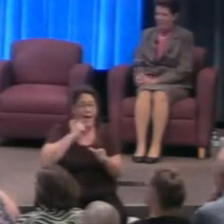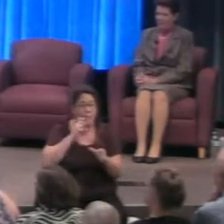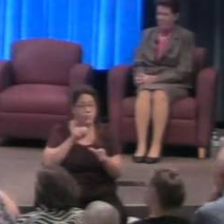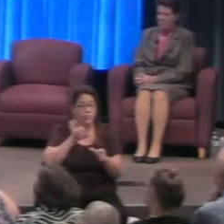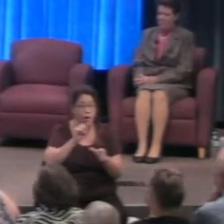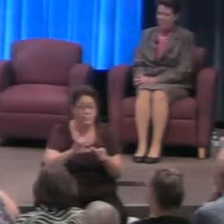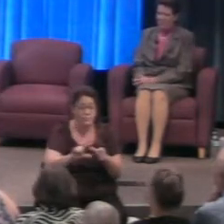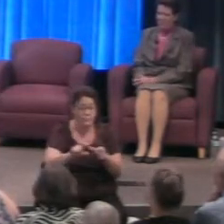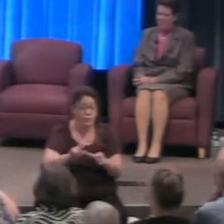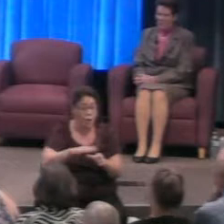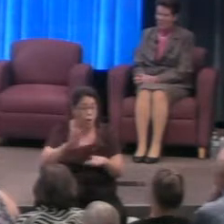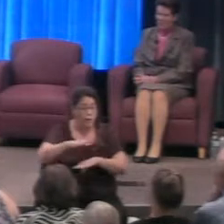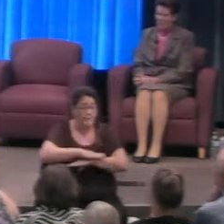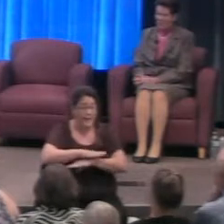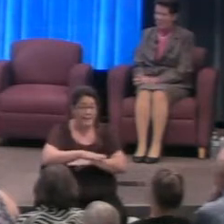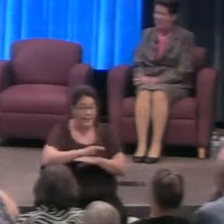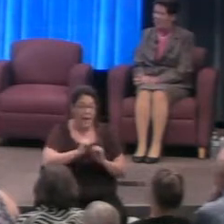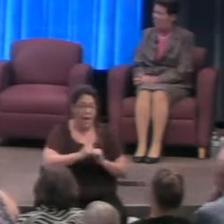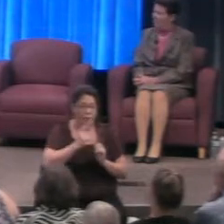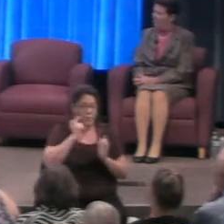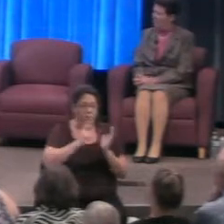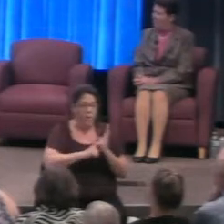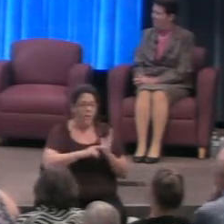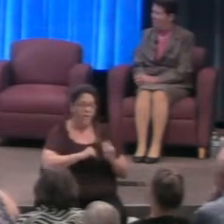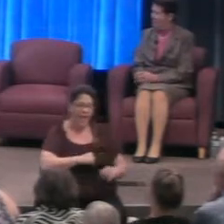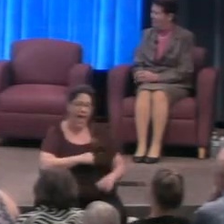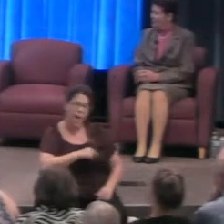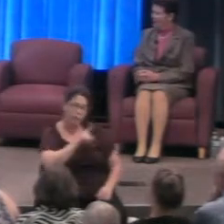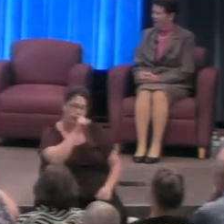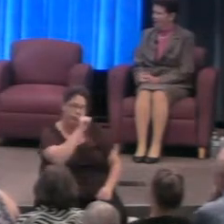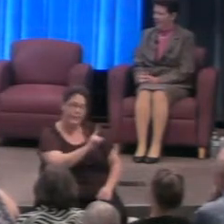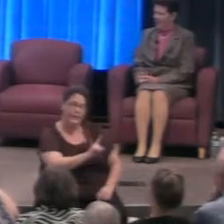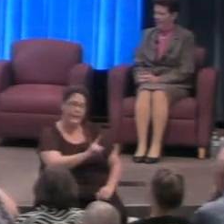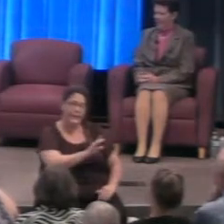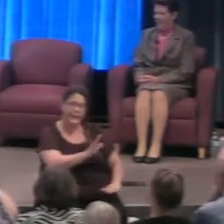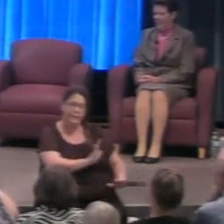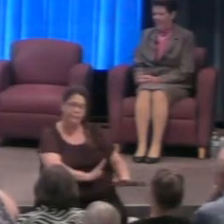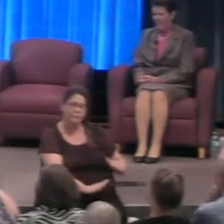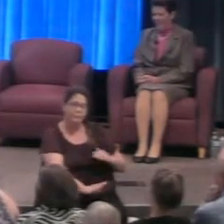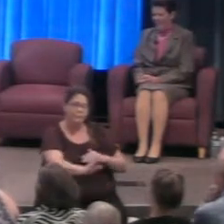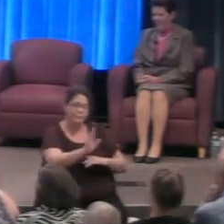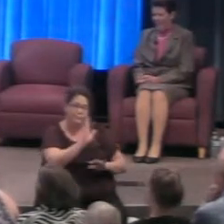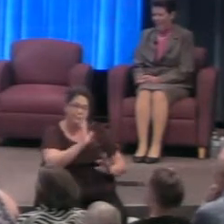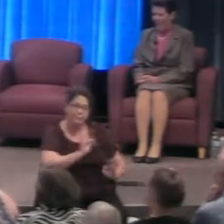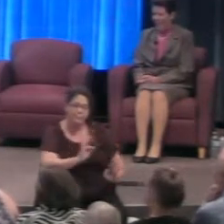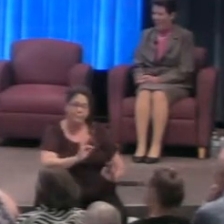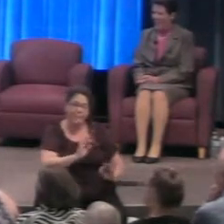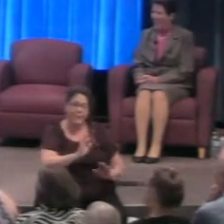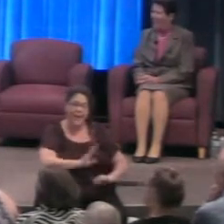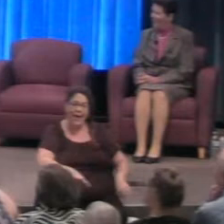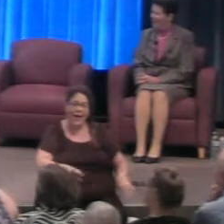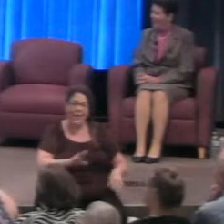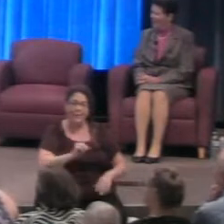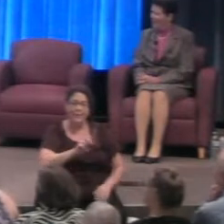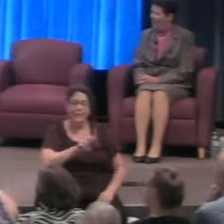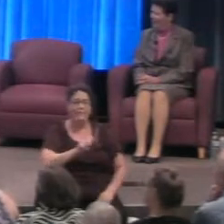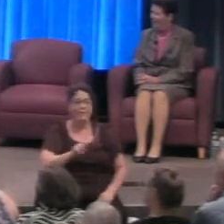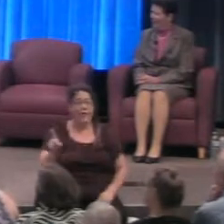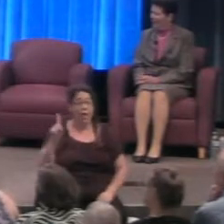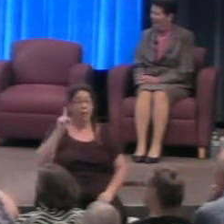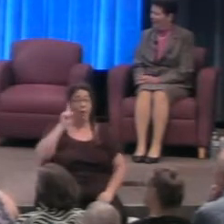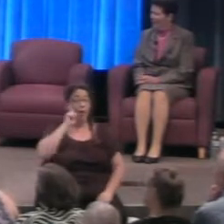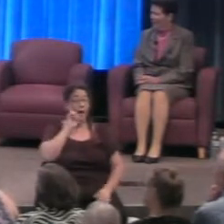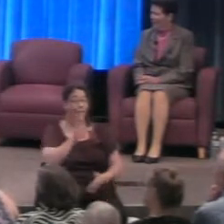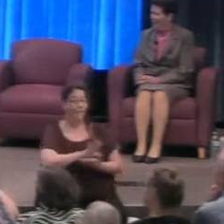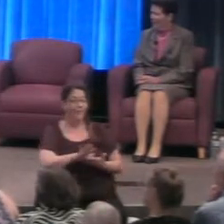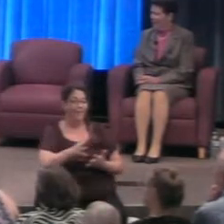applesauce on her desk. That was a subtle move. I'm told Janet thought it was a good